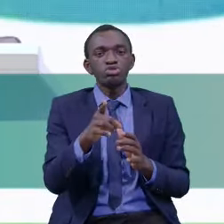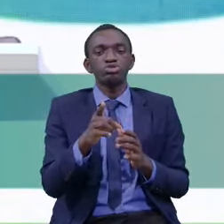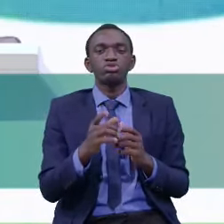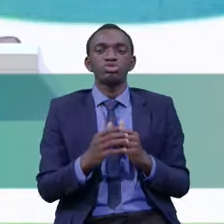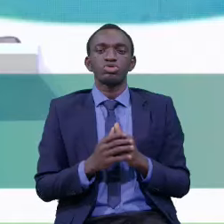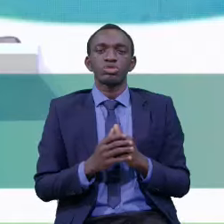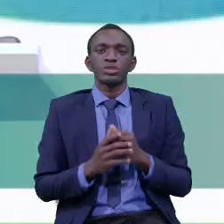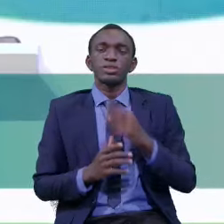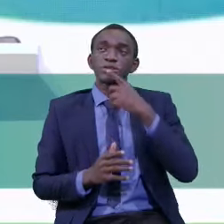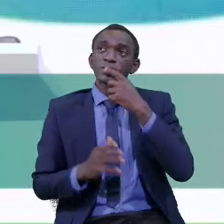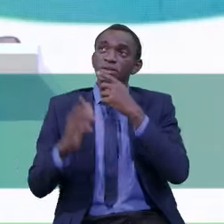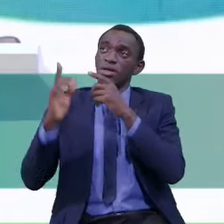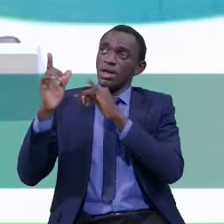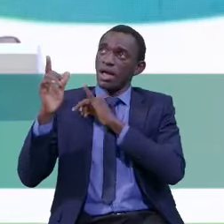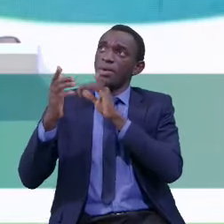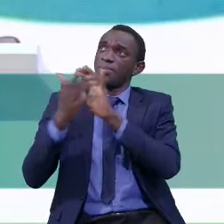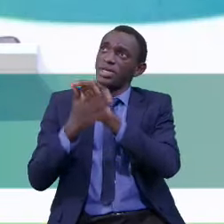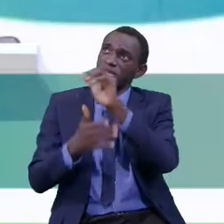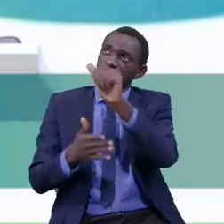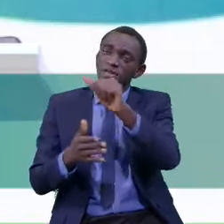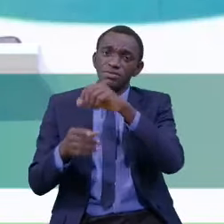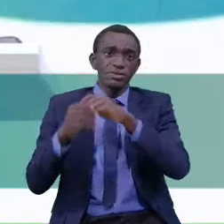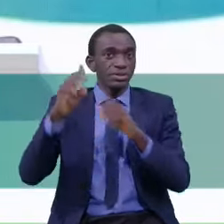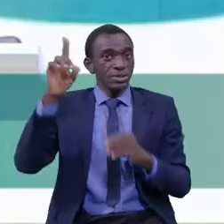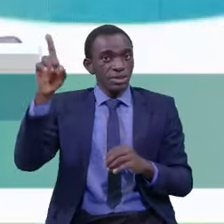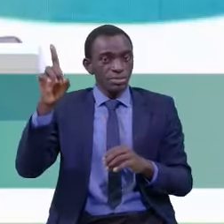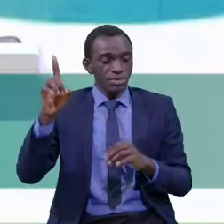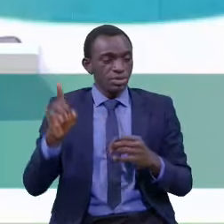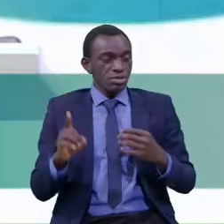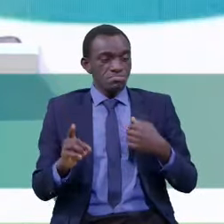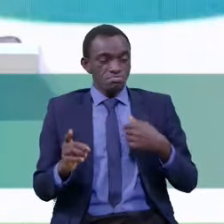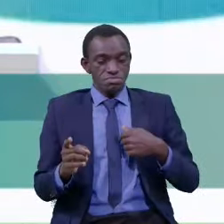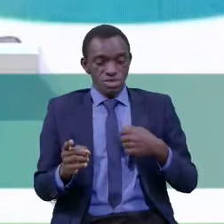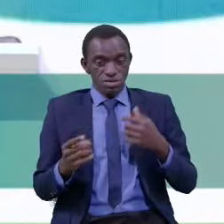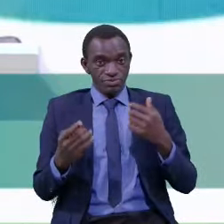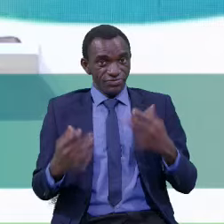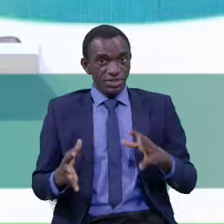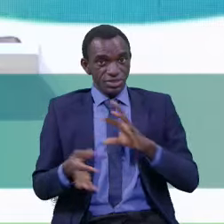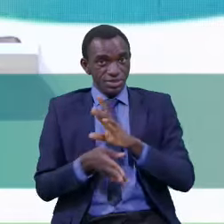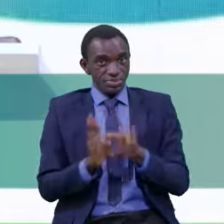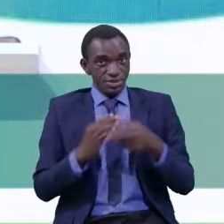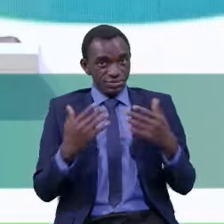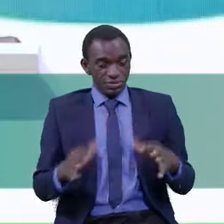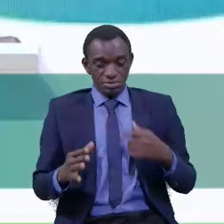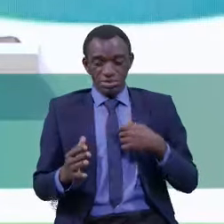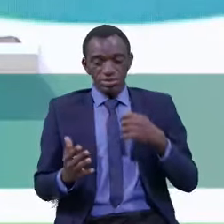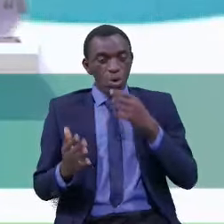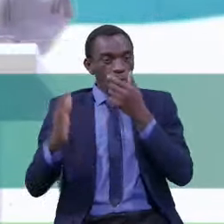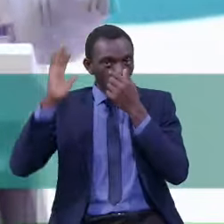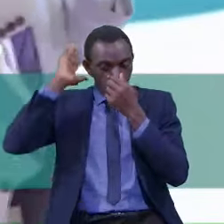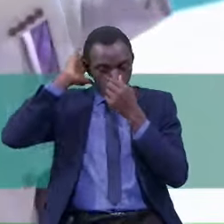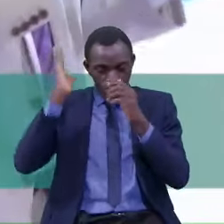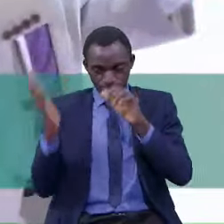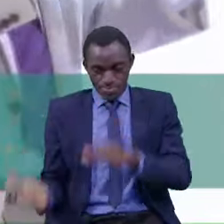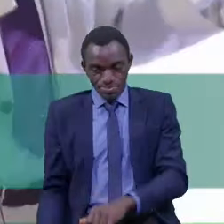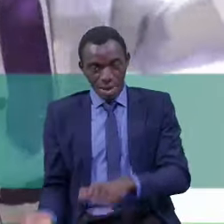him. You're telling the public that this is who I believe in now. You're telling the